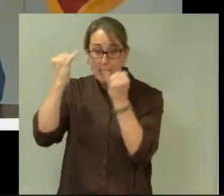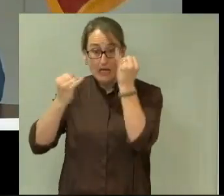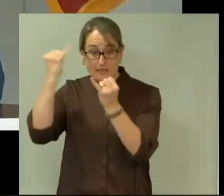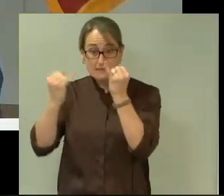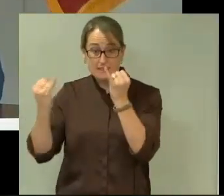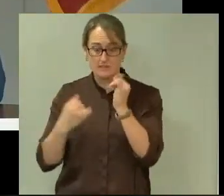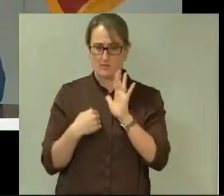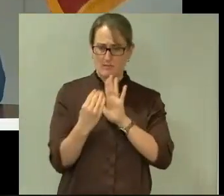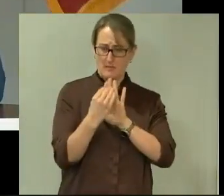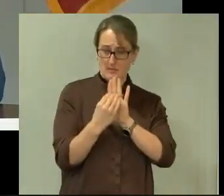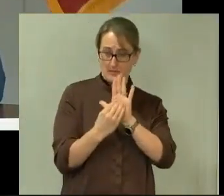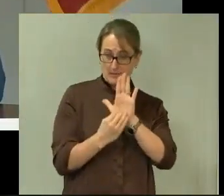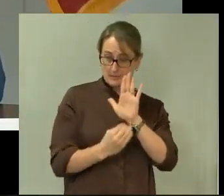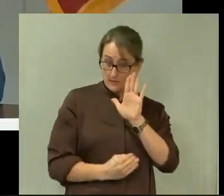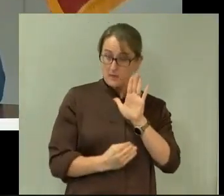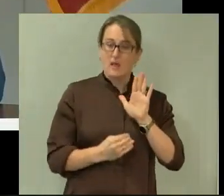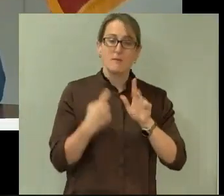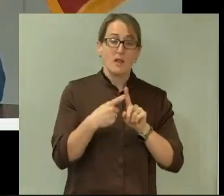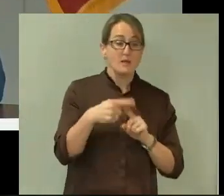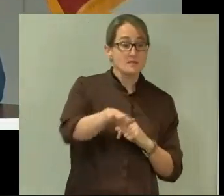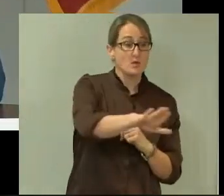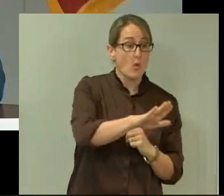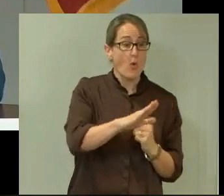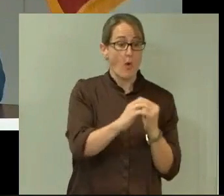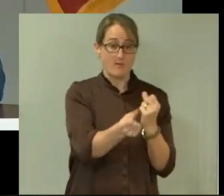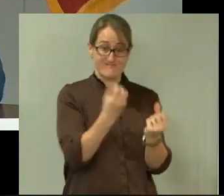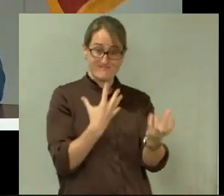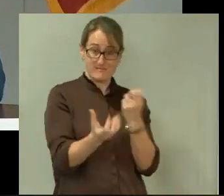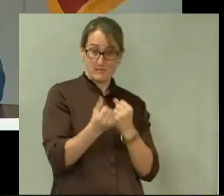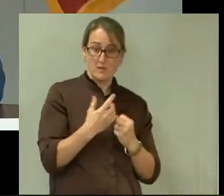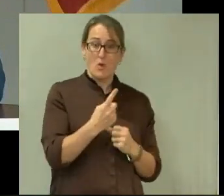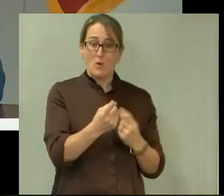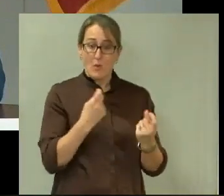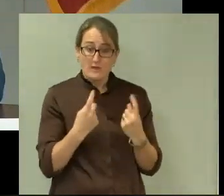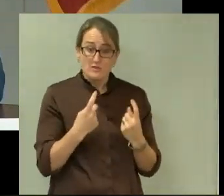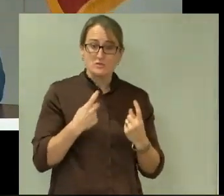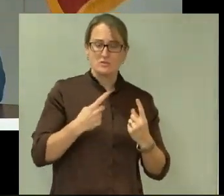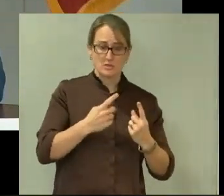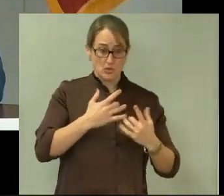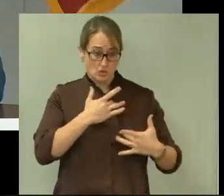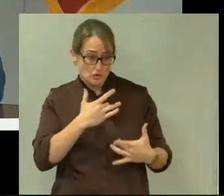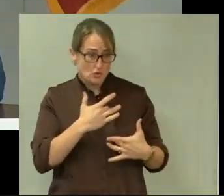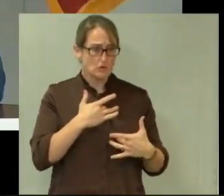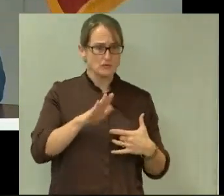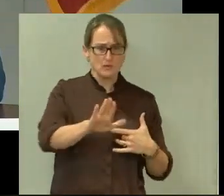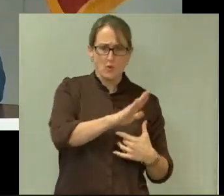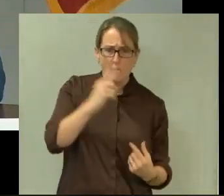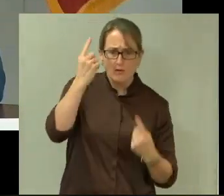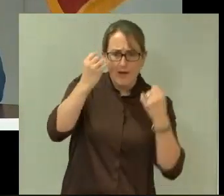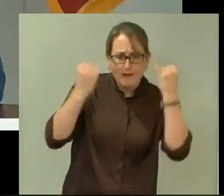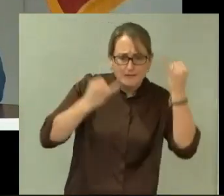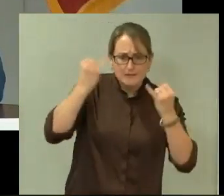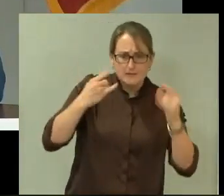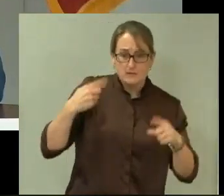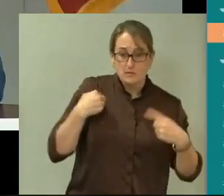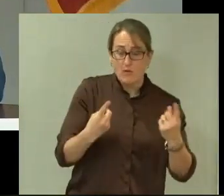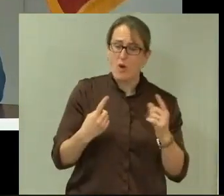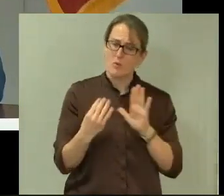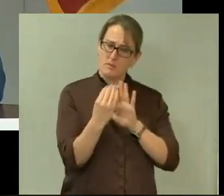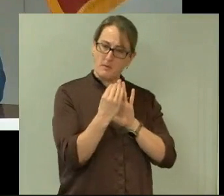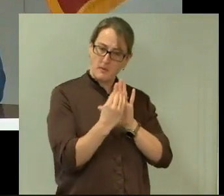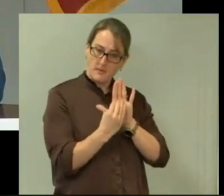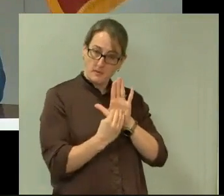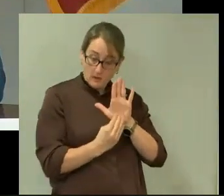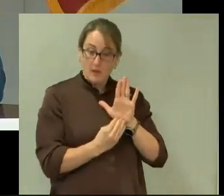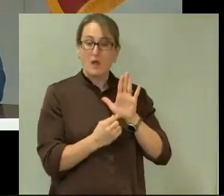your submissions around questions and concerns and the thoughts that you've been working through. And so we look forward to having that out